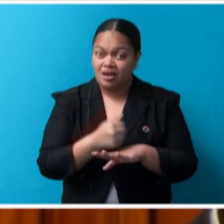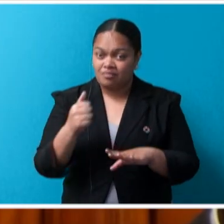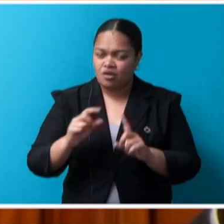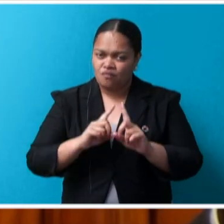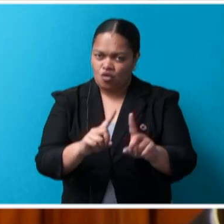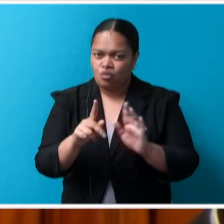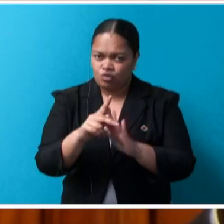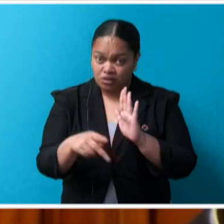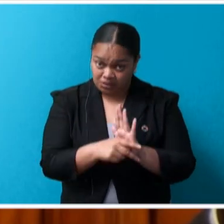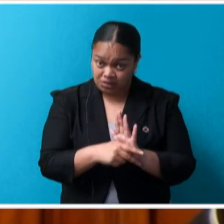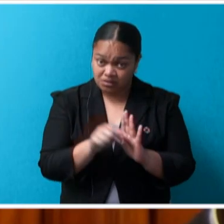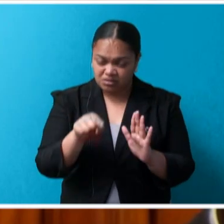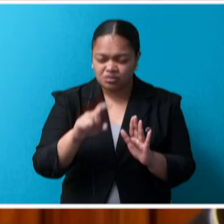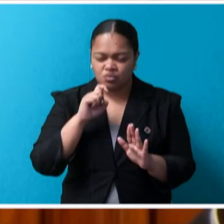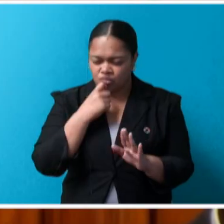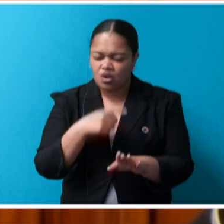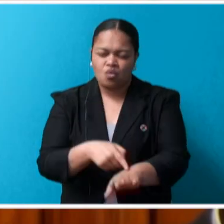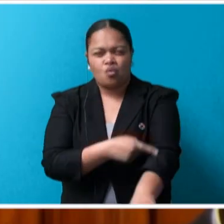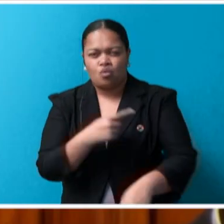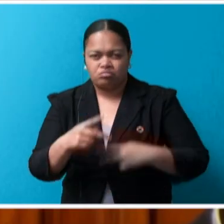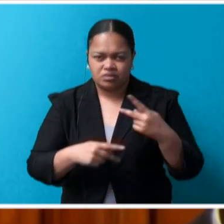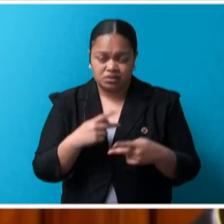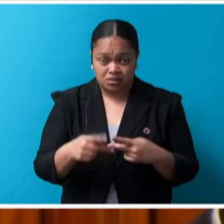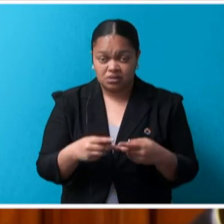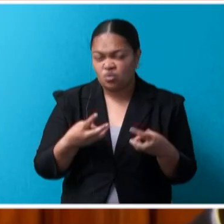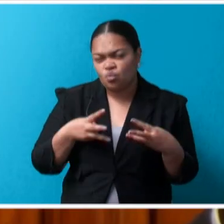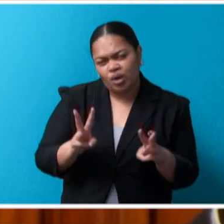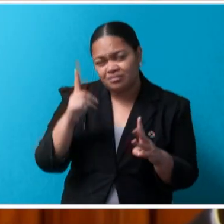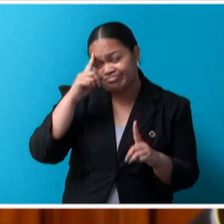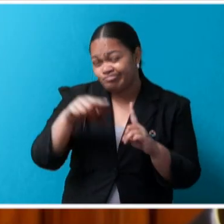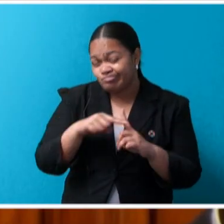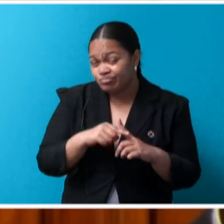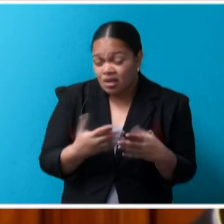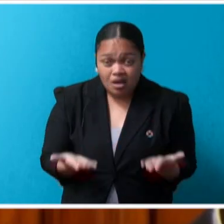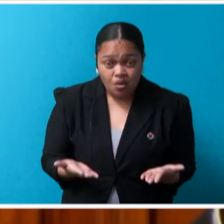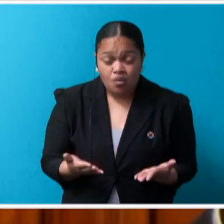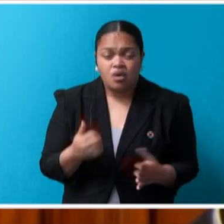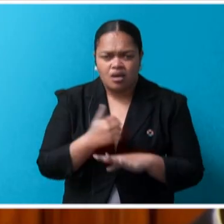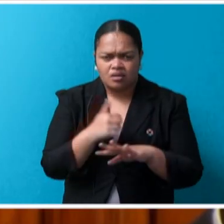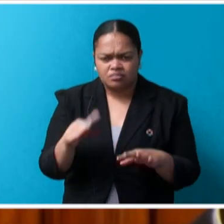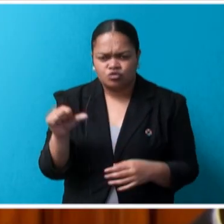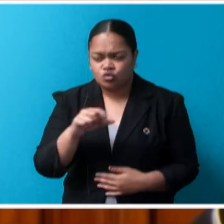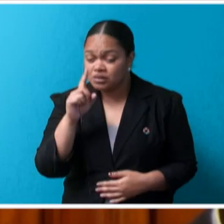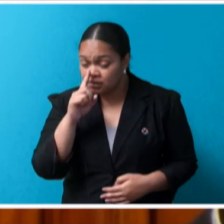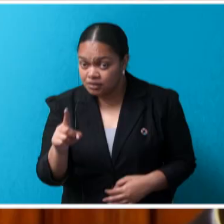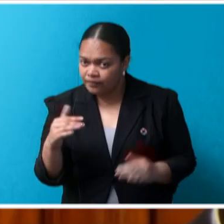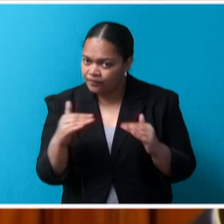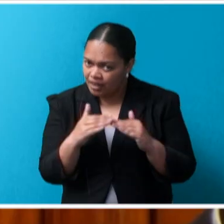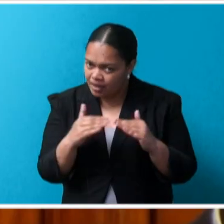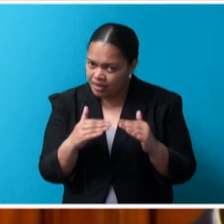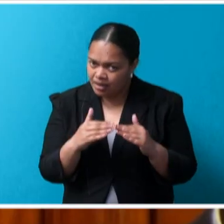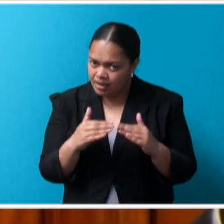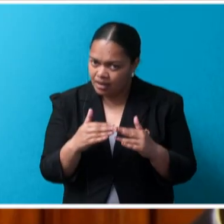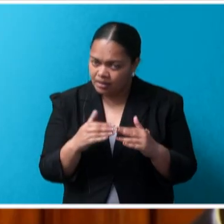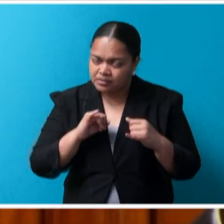And this will take time, Mr. Speaker, sir. As a way forward, the government could consider referring the determination of fair and sustainable